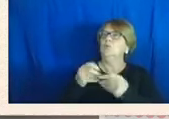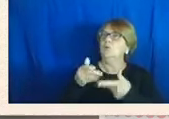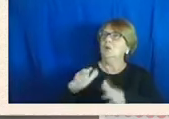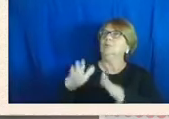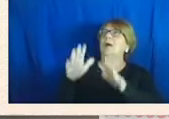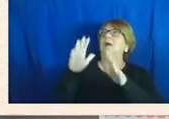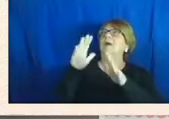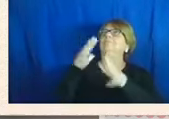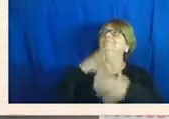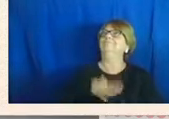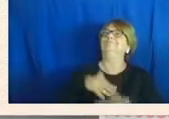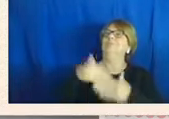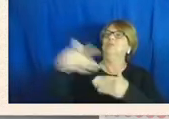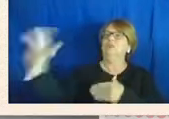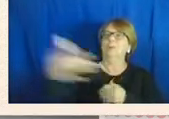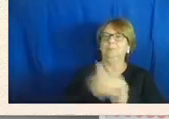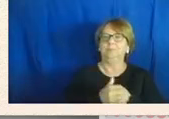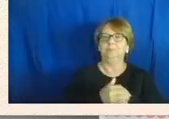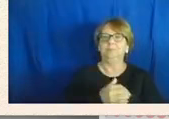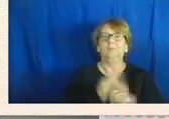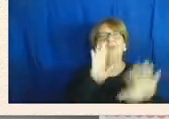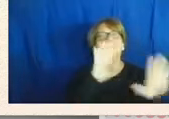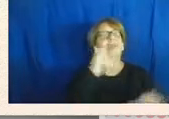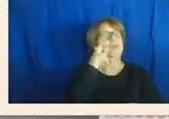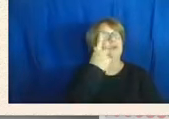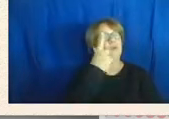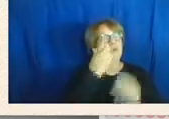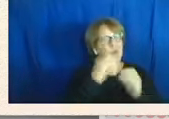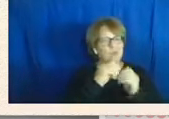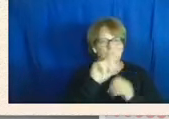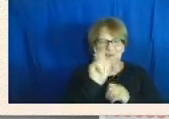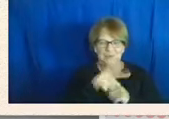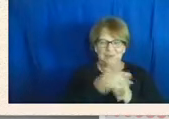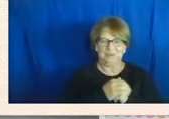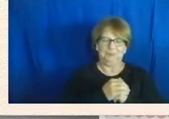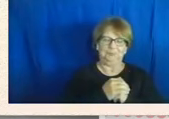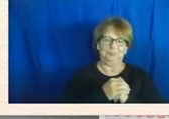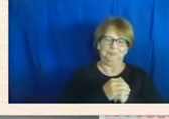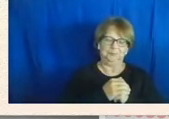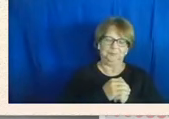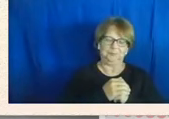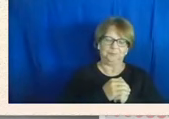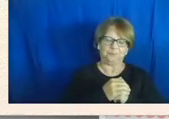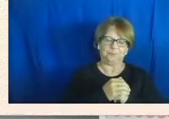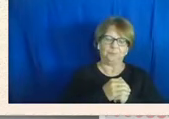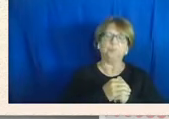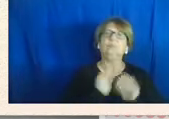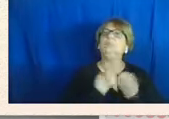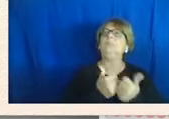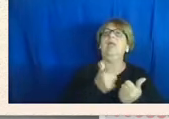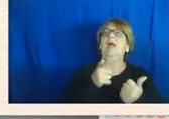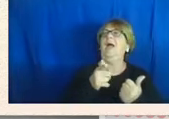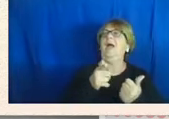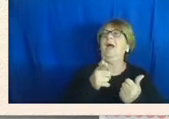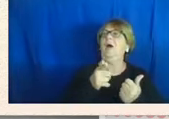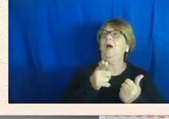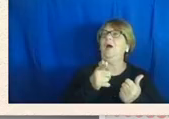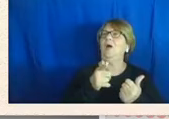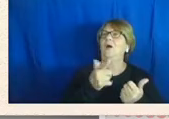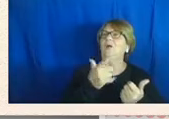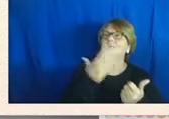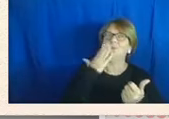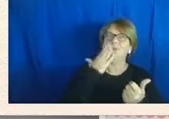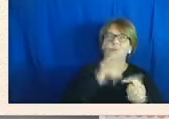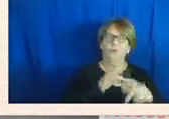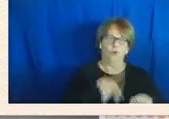Fantastic. All right, I think we have time for one more question. And it is this: how do you tell normal fear from something that requires